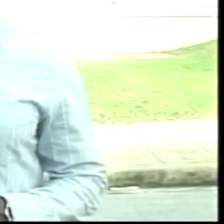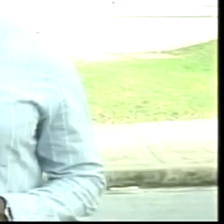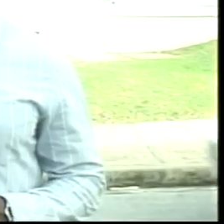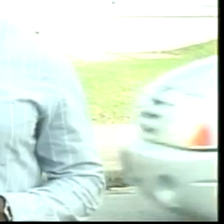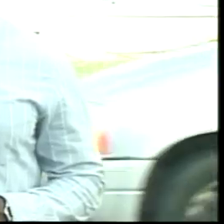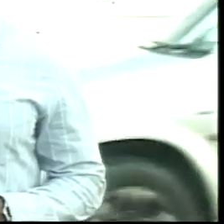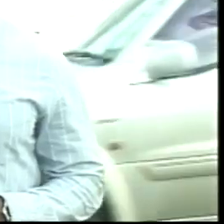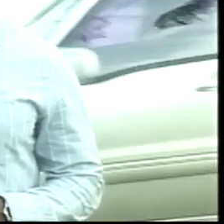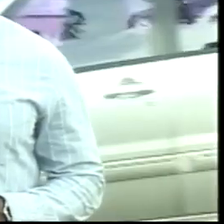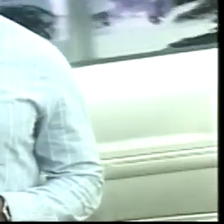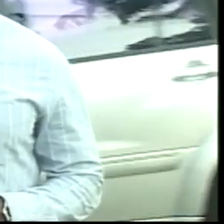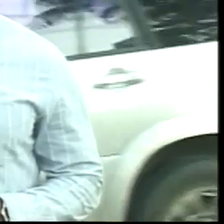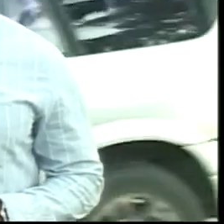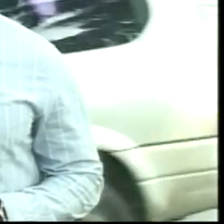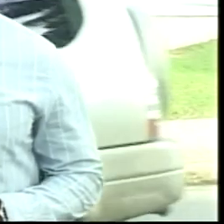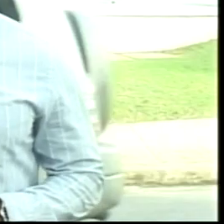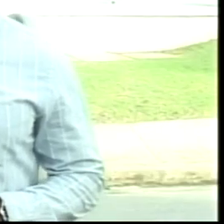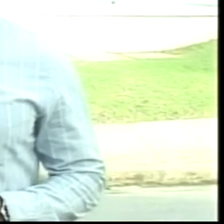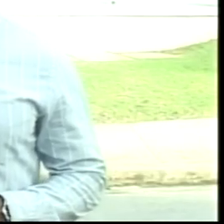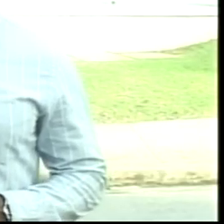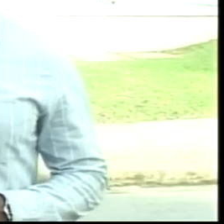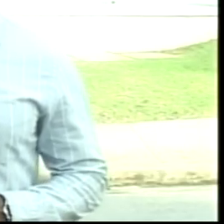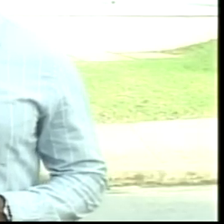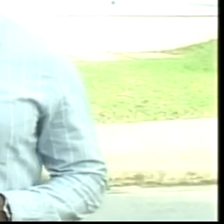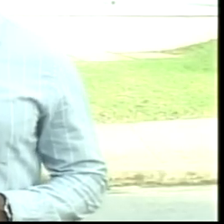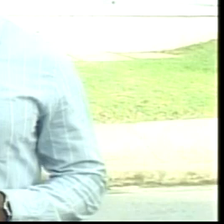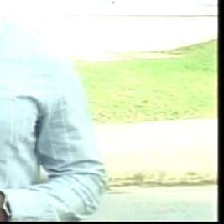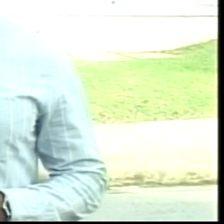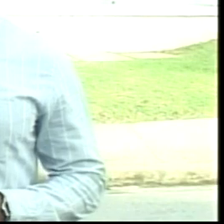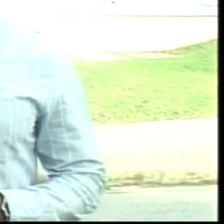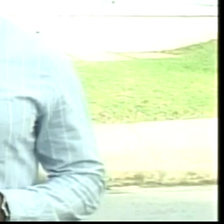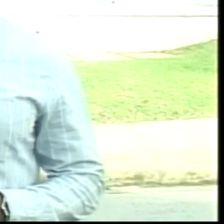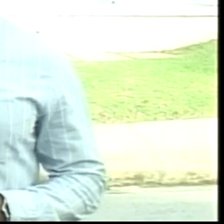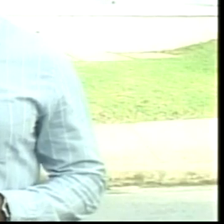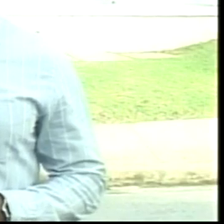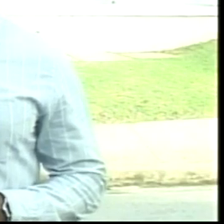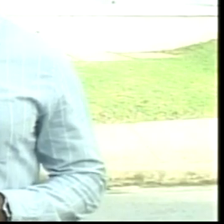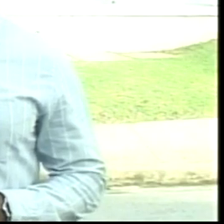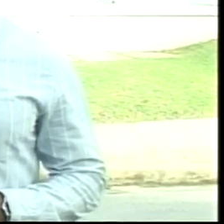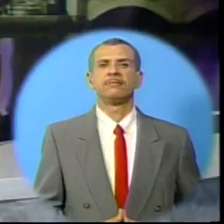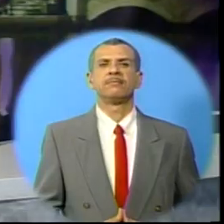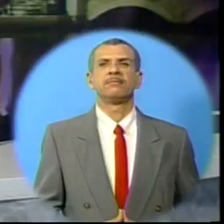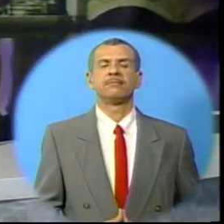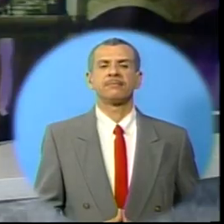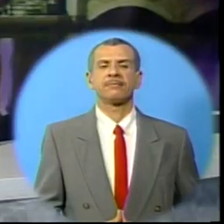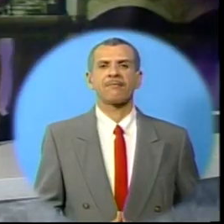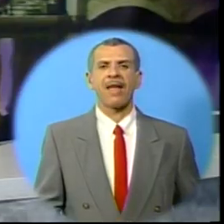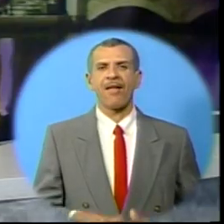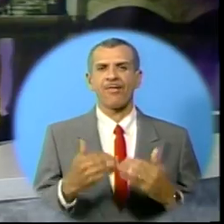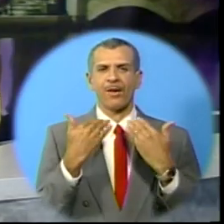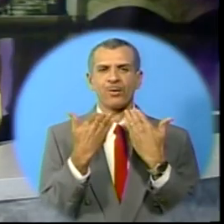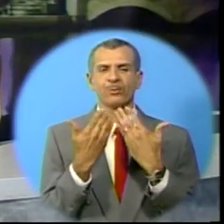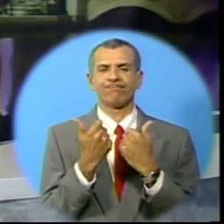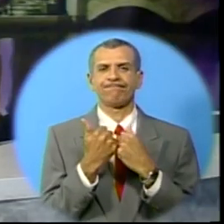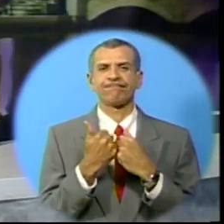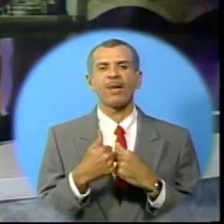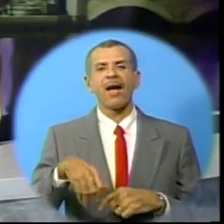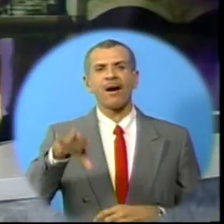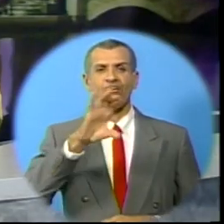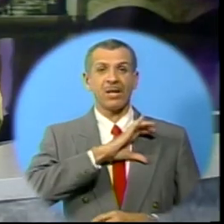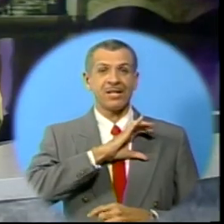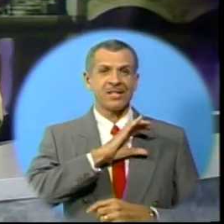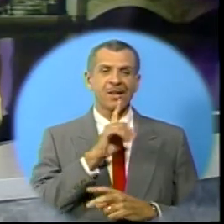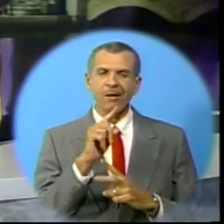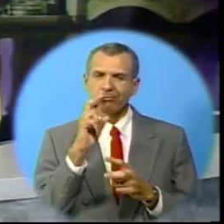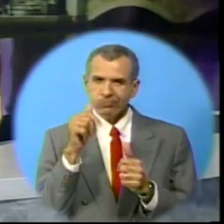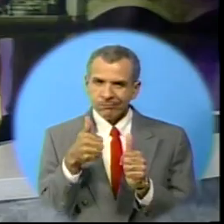to countries in West Africa. I'm Shane Seeley for CBC News. Thanks, Shane. Well, police are on the